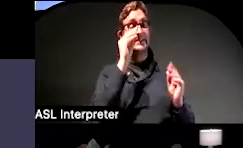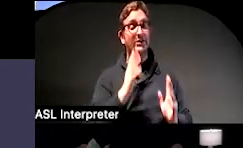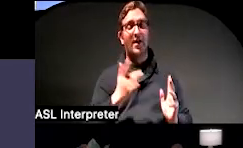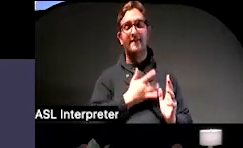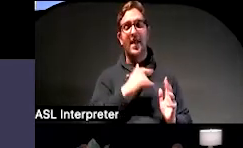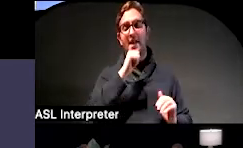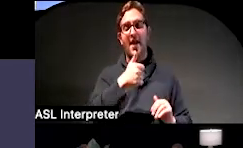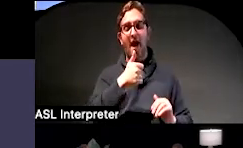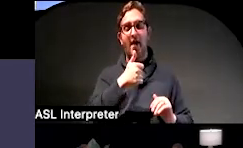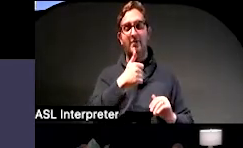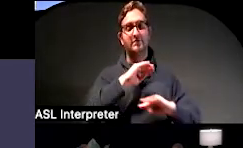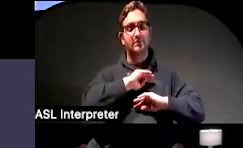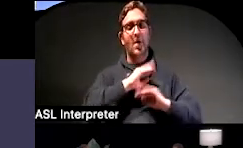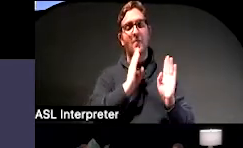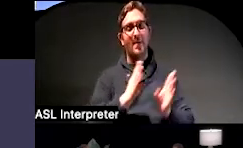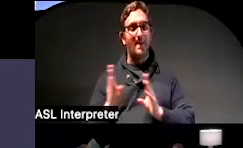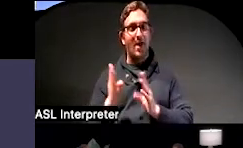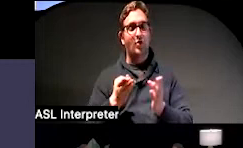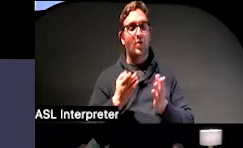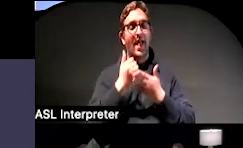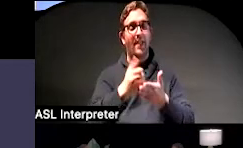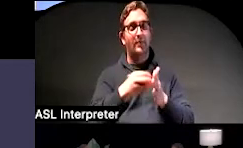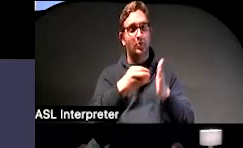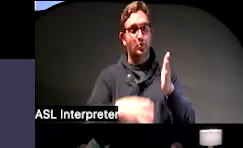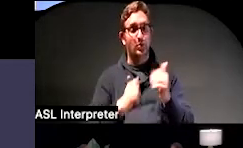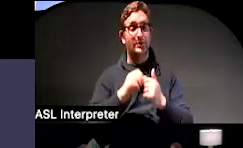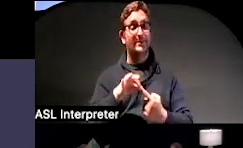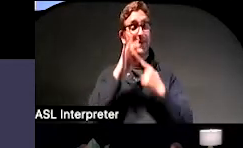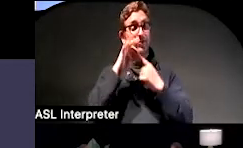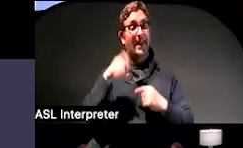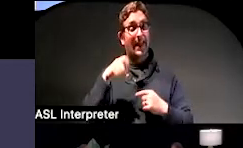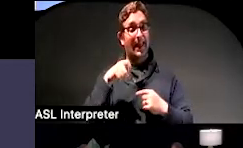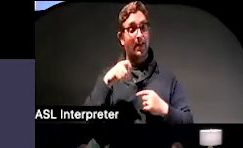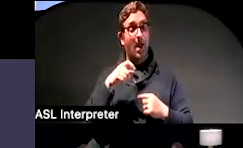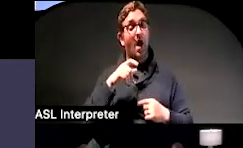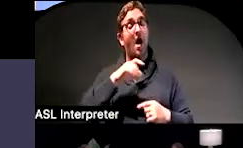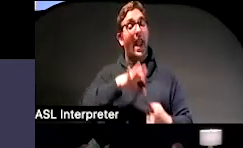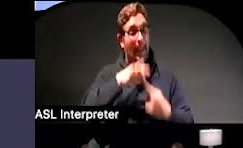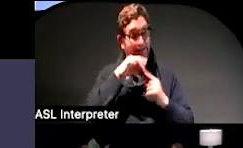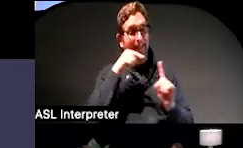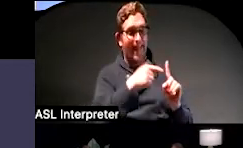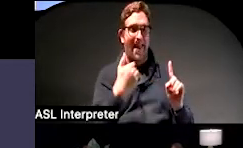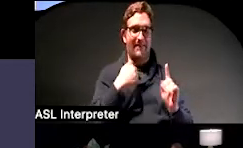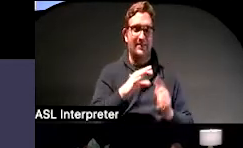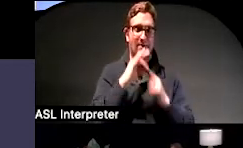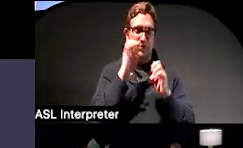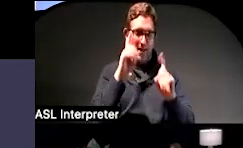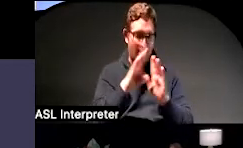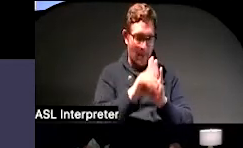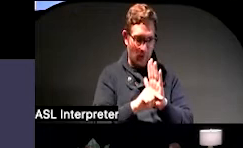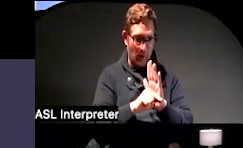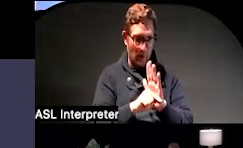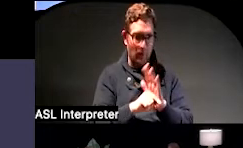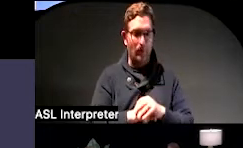prepared to serve students with special needs unless they have special ed background. Really great